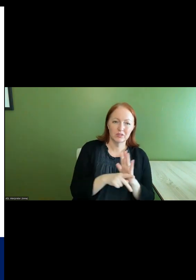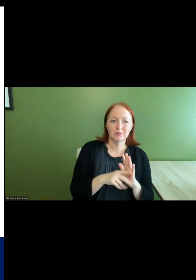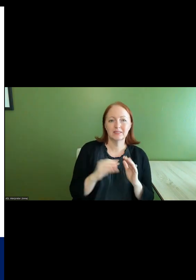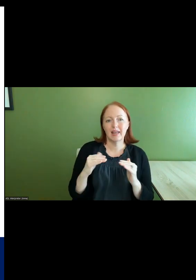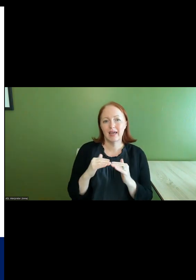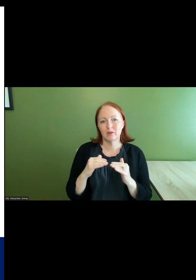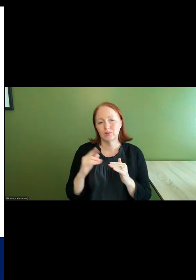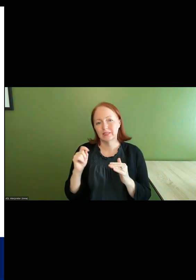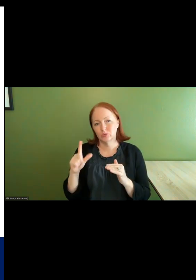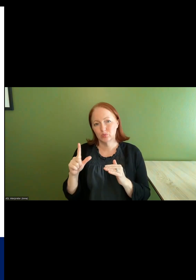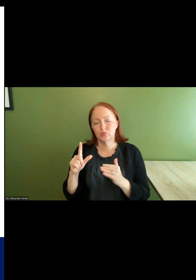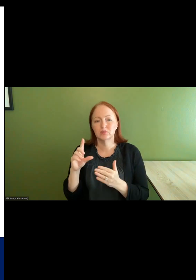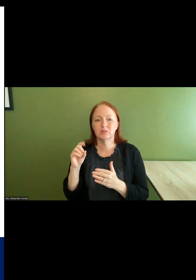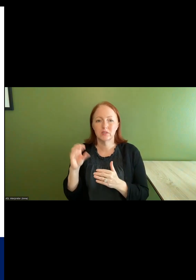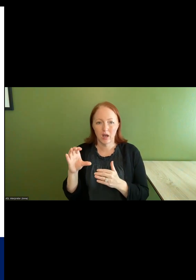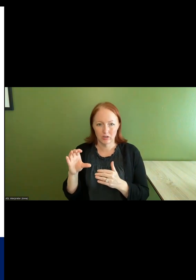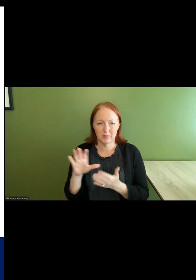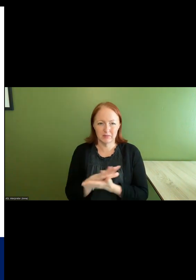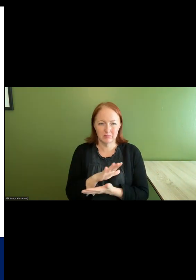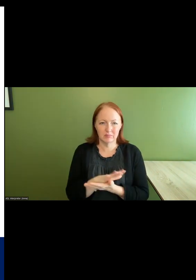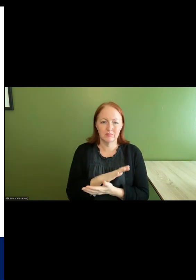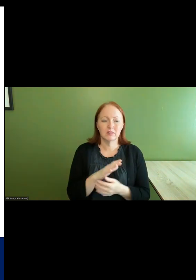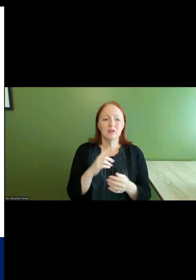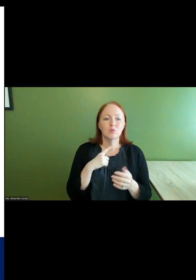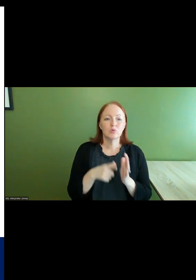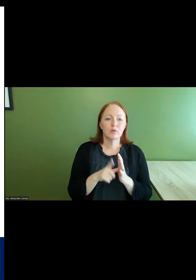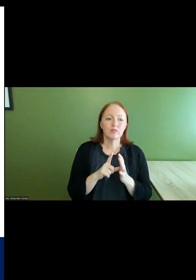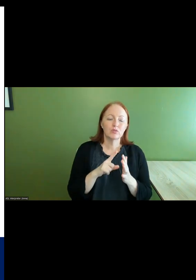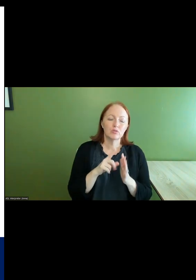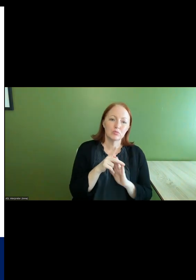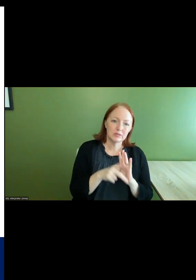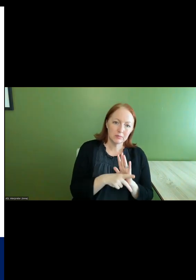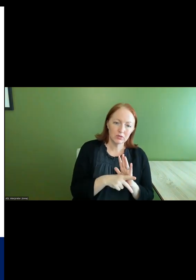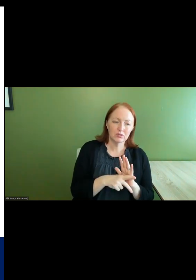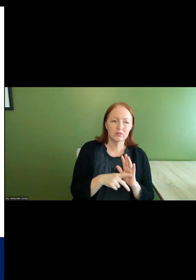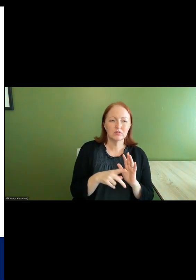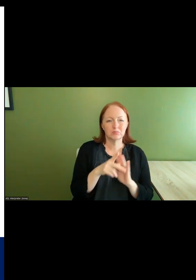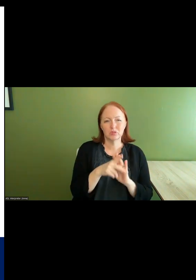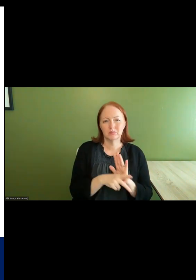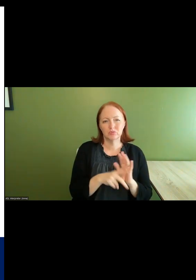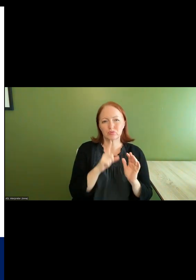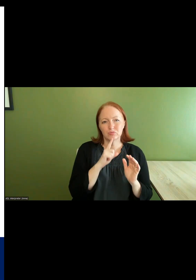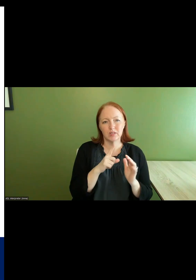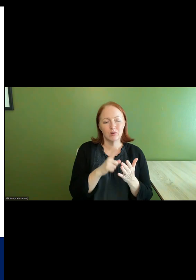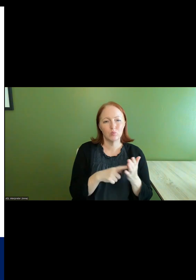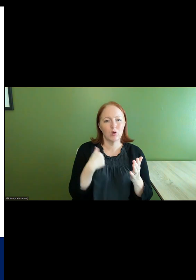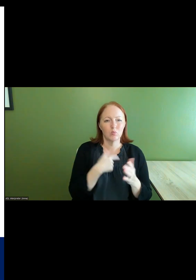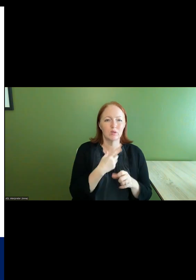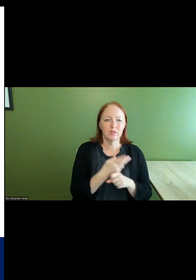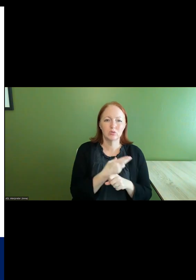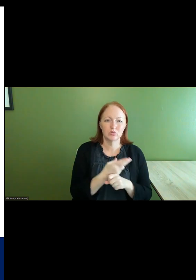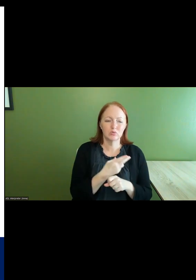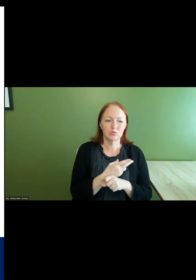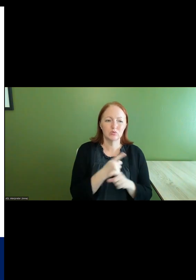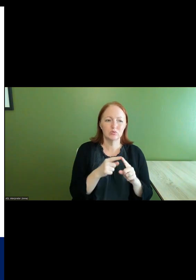tool document. So as we go over these principles were really what we used to drive